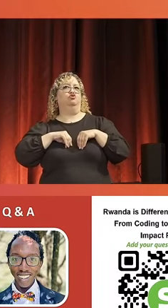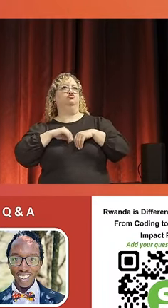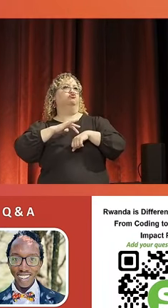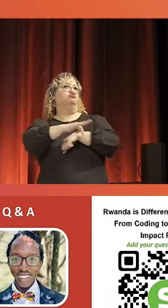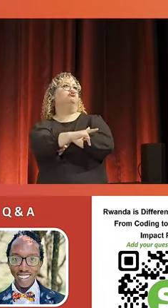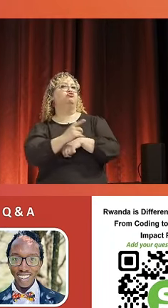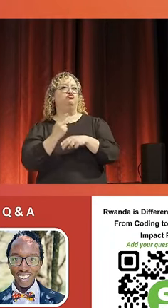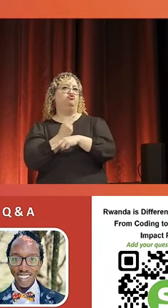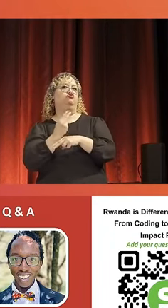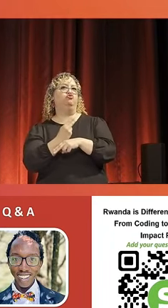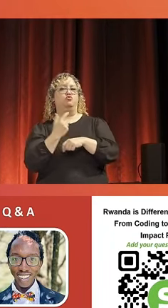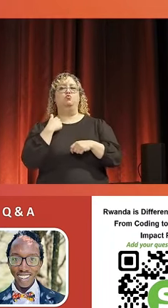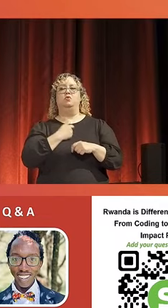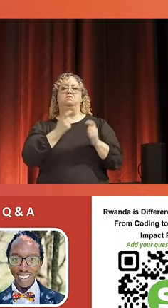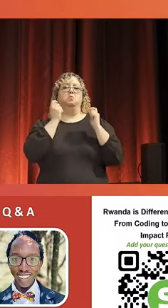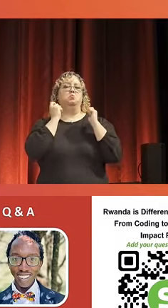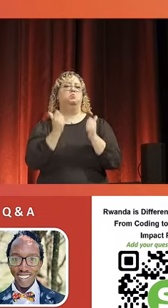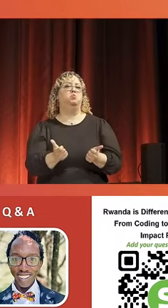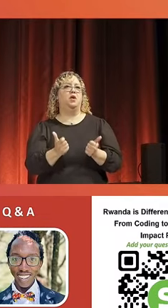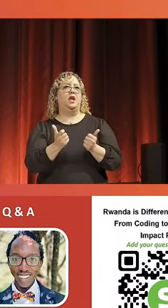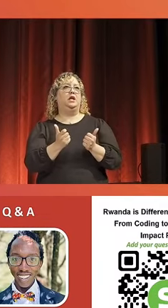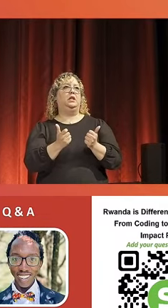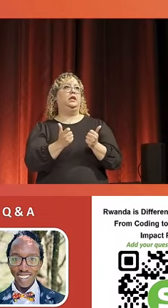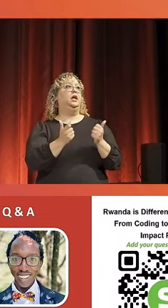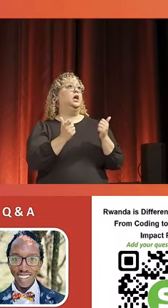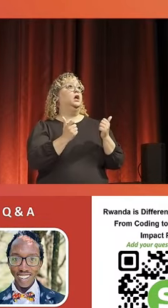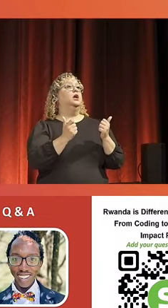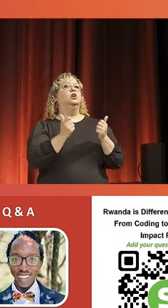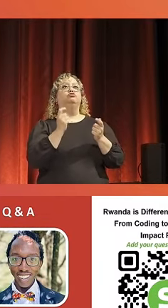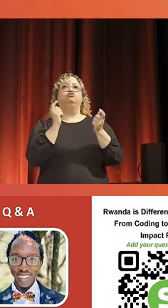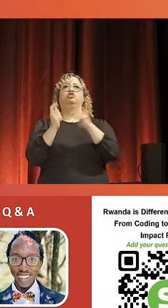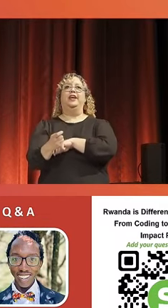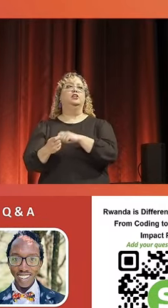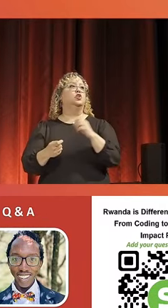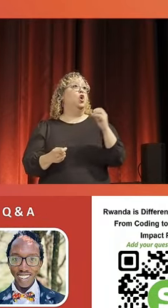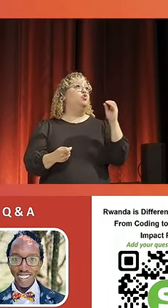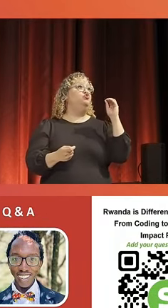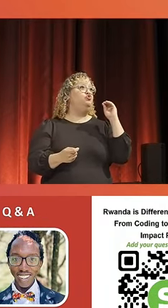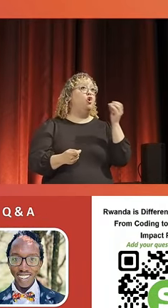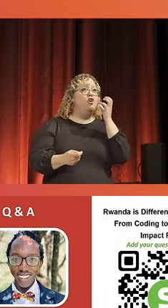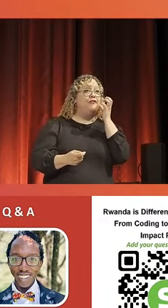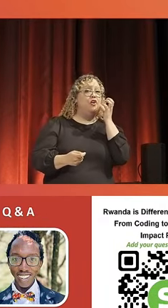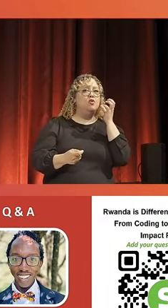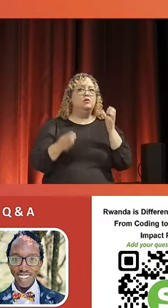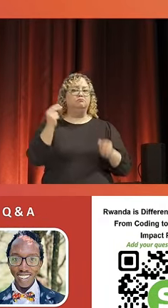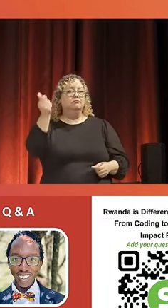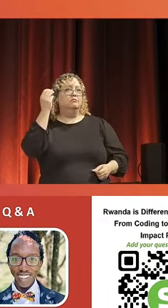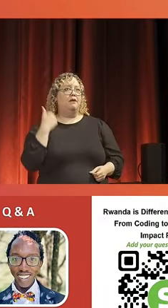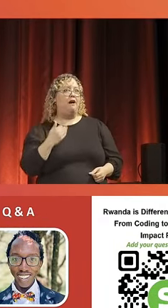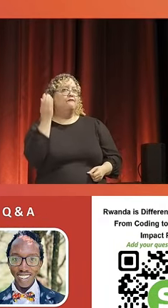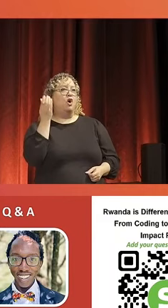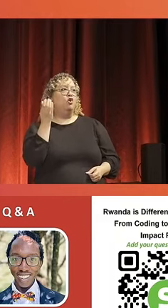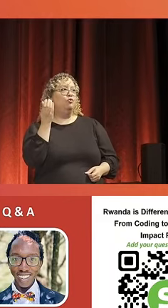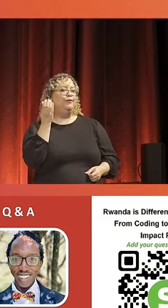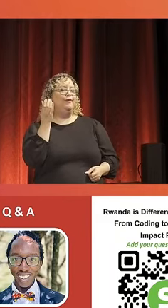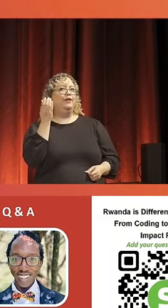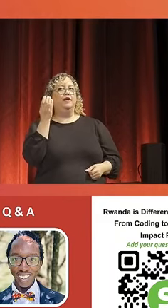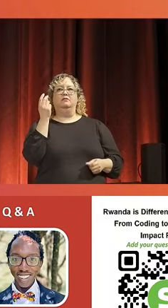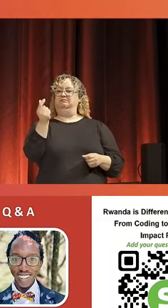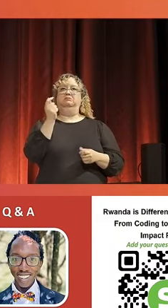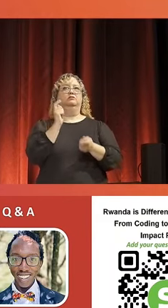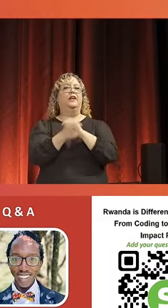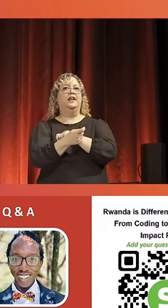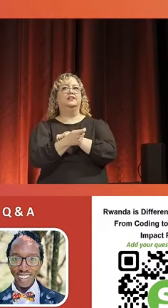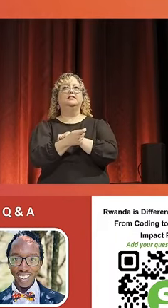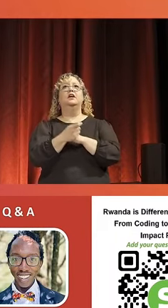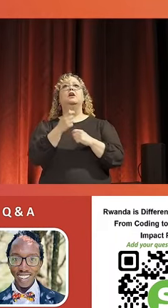you know, jump from no phones to phones, and we would gladly accept innovations in virtual reality and augmented